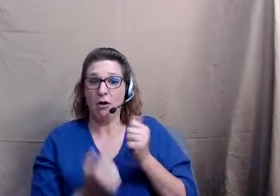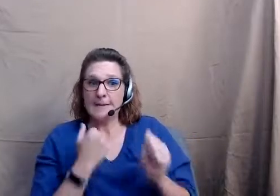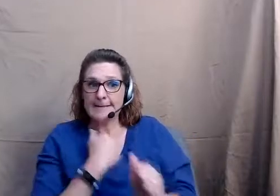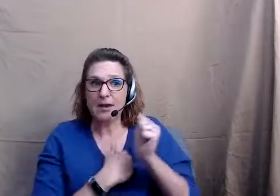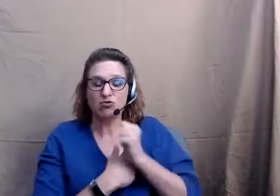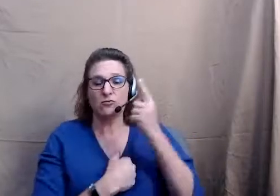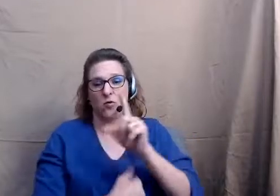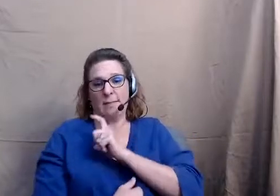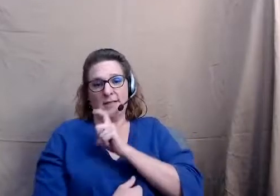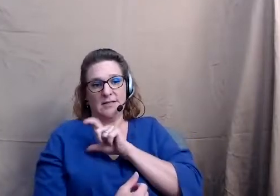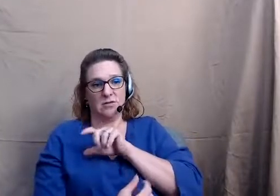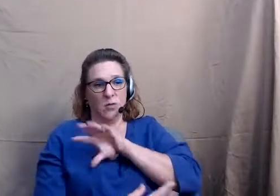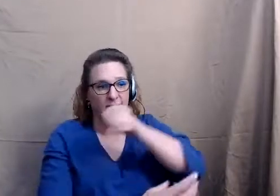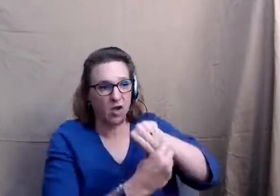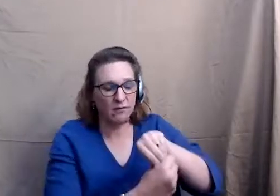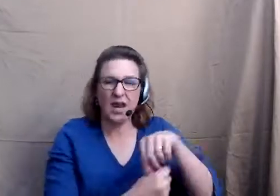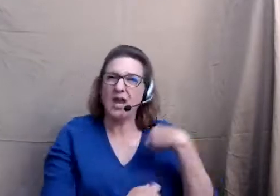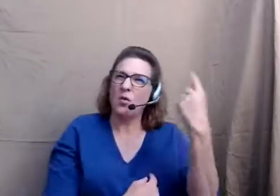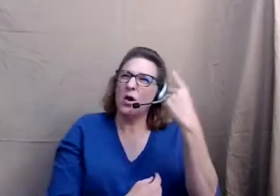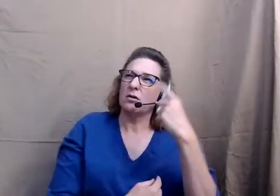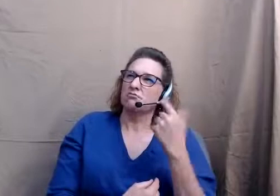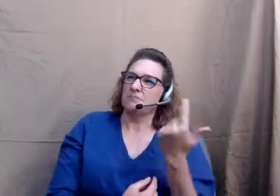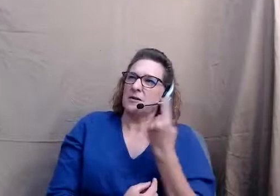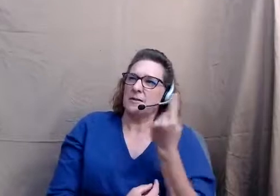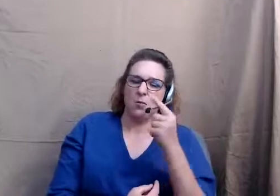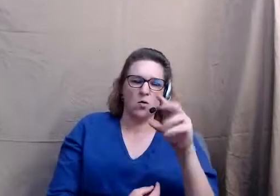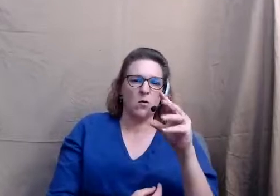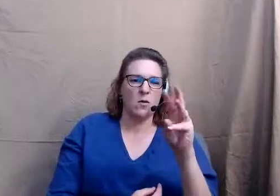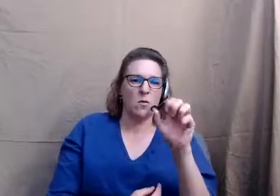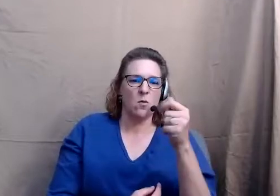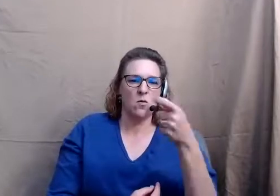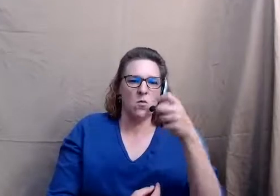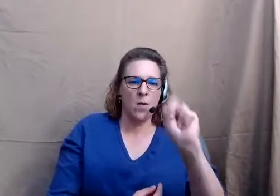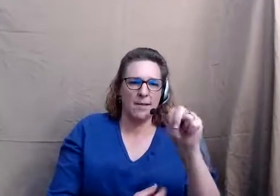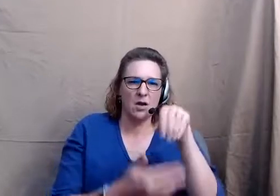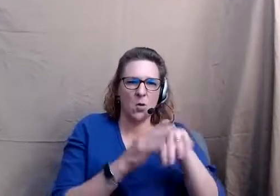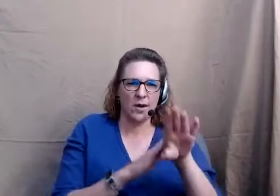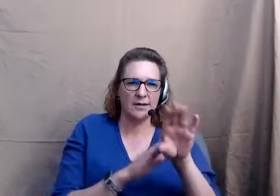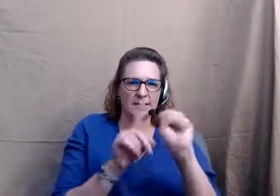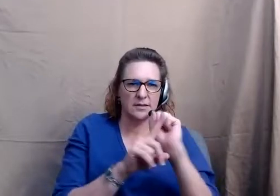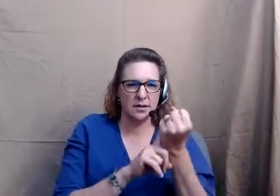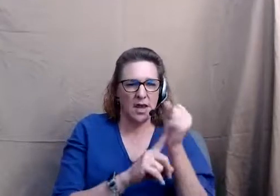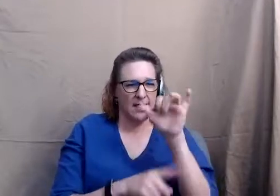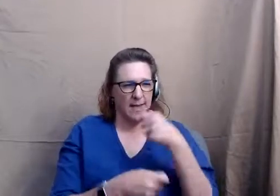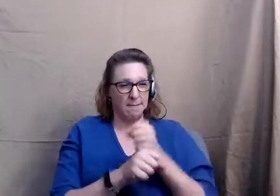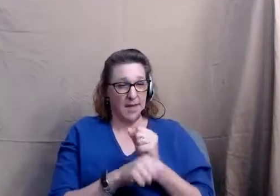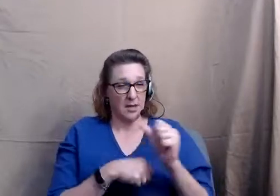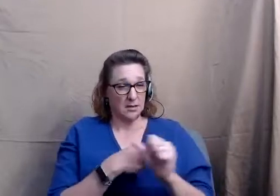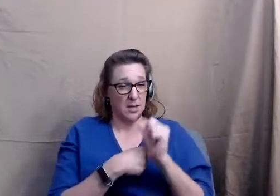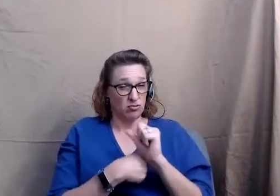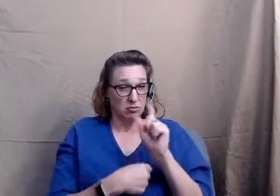lot, is the fact that someone with a weapon is walking into that situation part of what makes it so